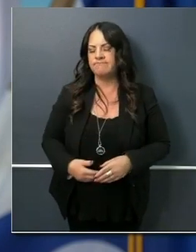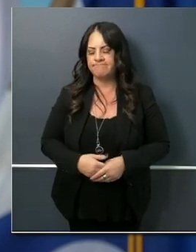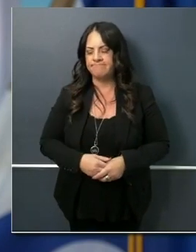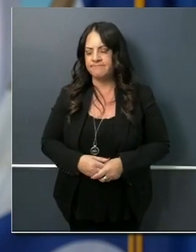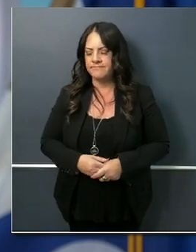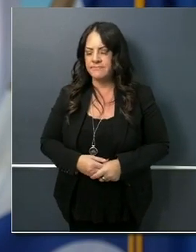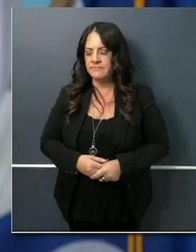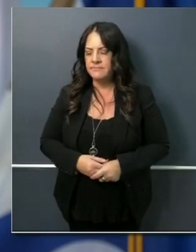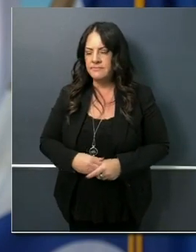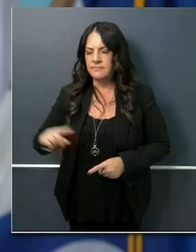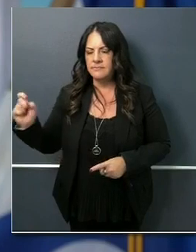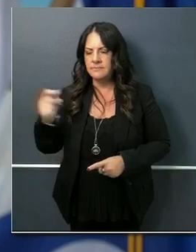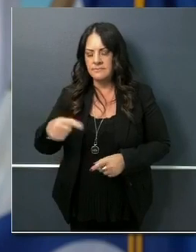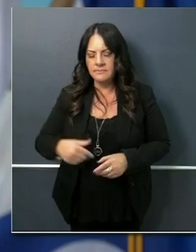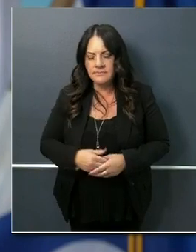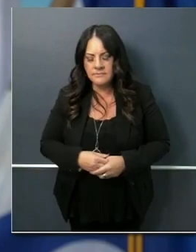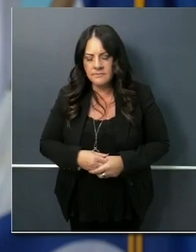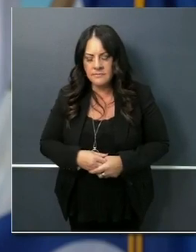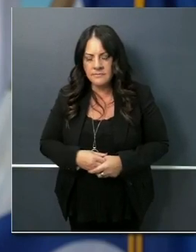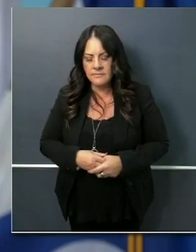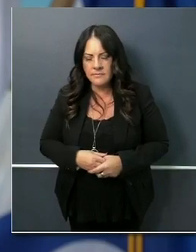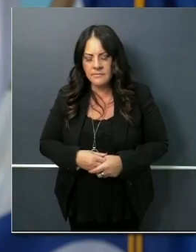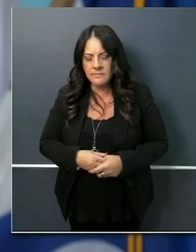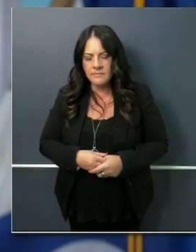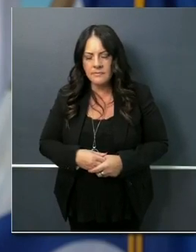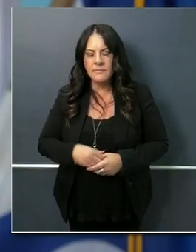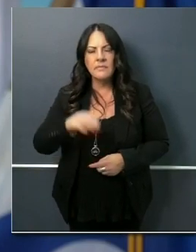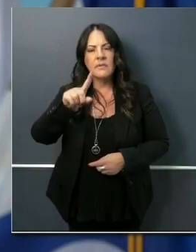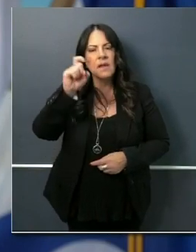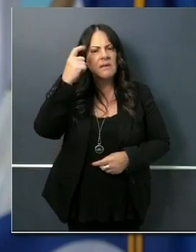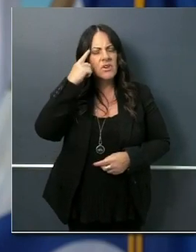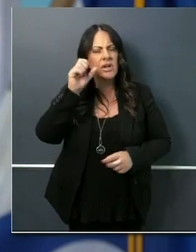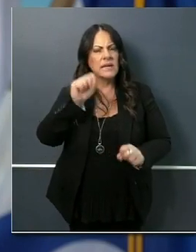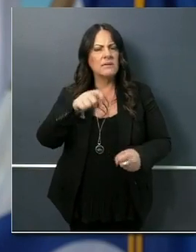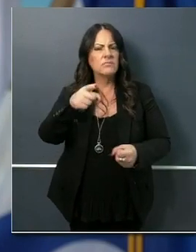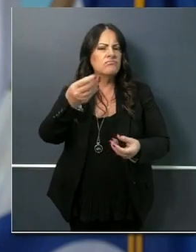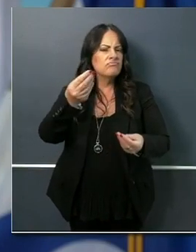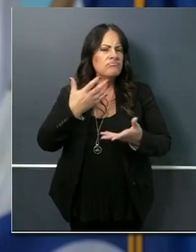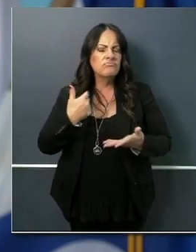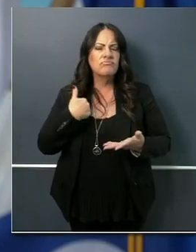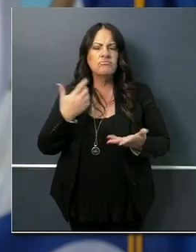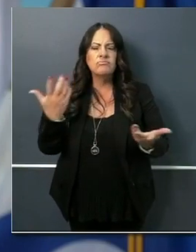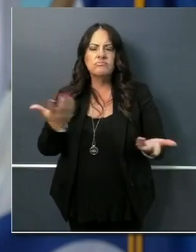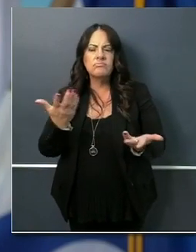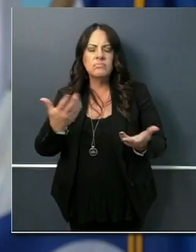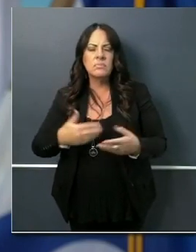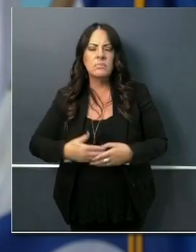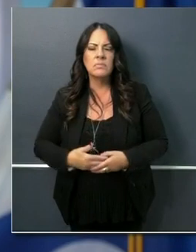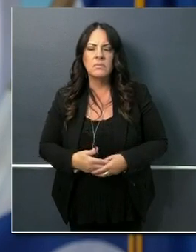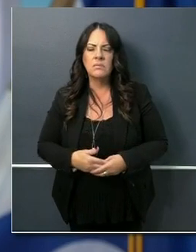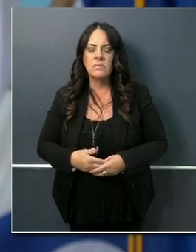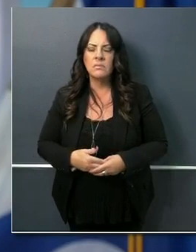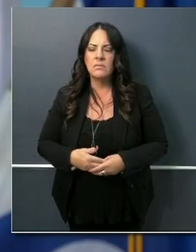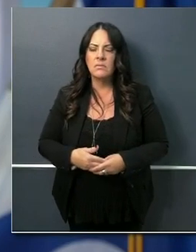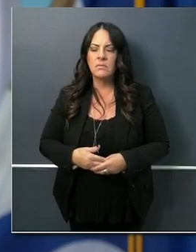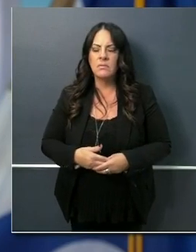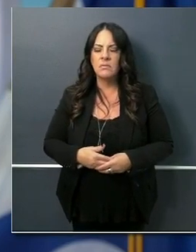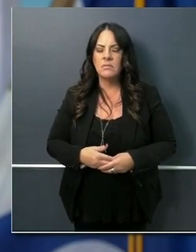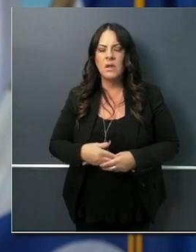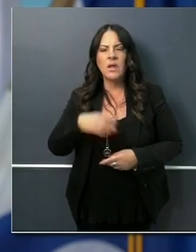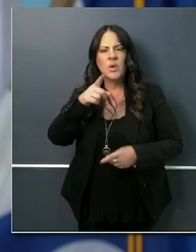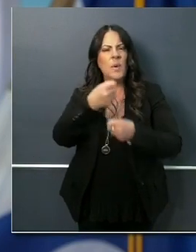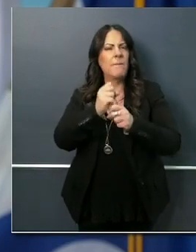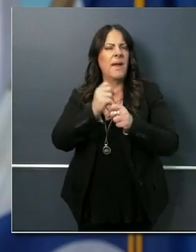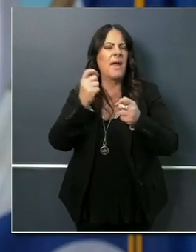Hi, Governor. I'm wondering if you can give us an update on the big equipment announcement you made last